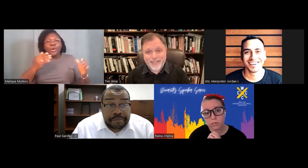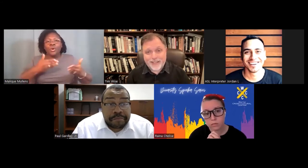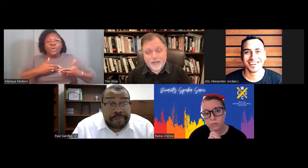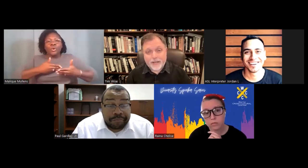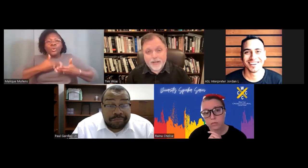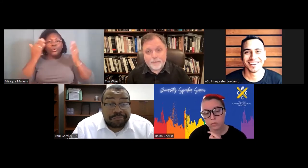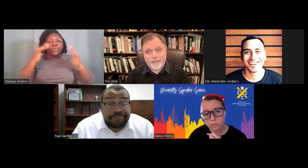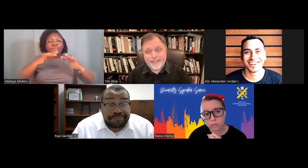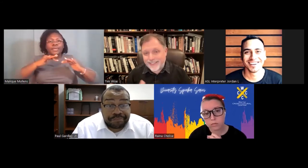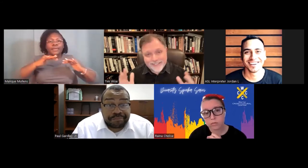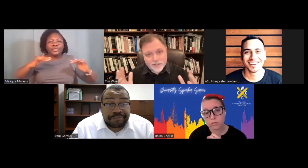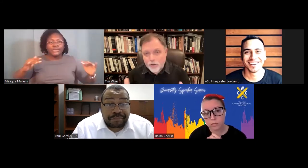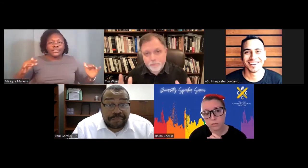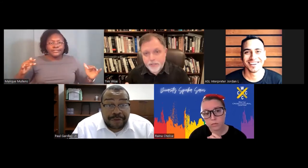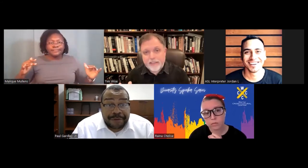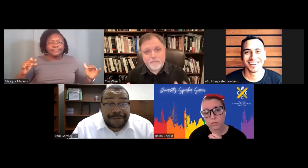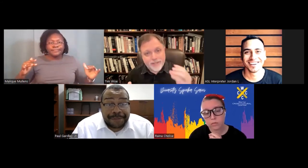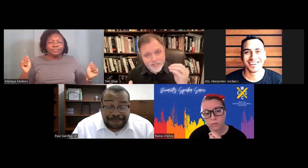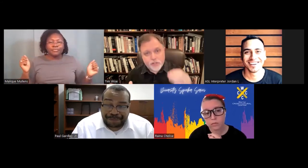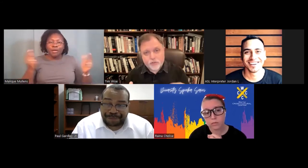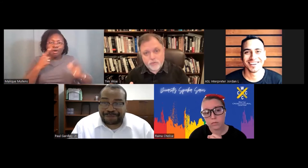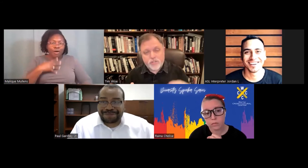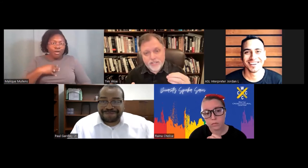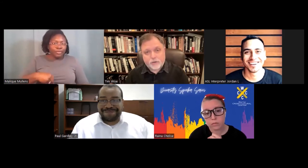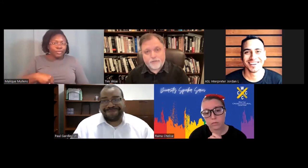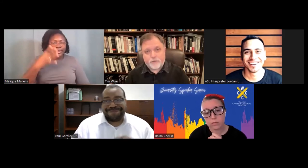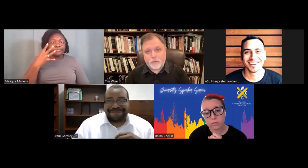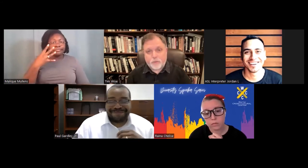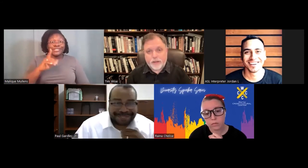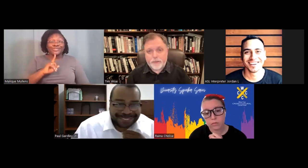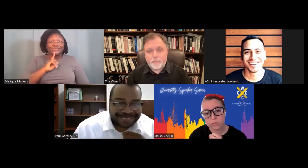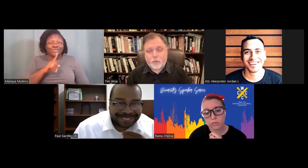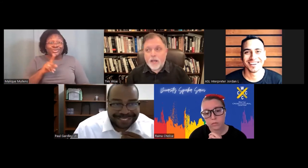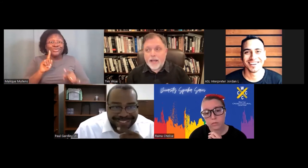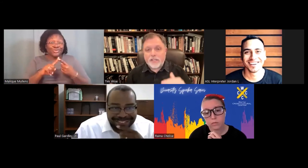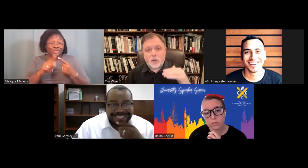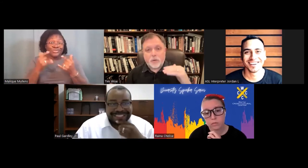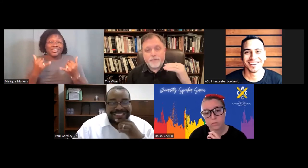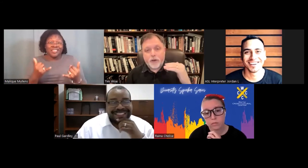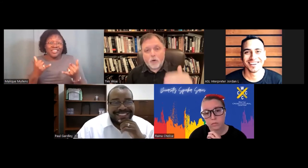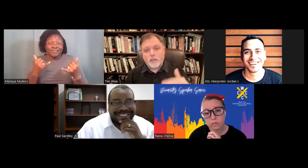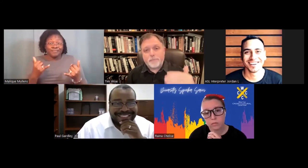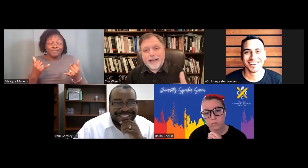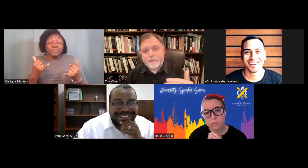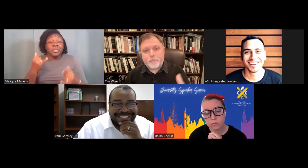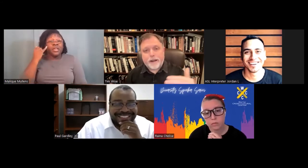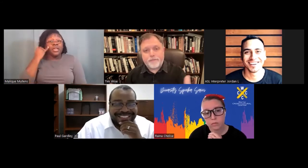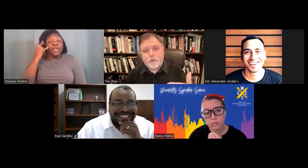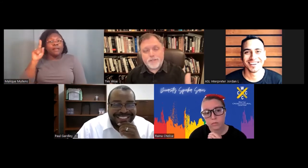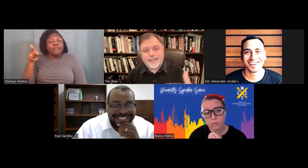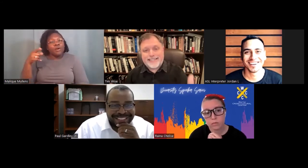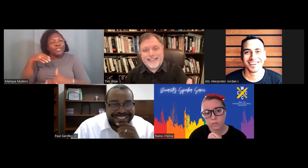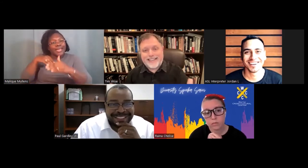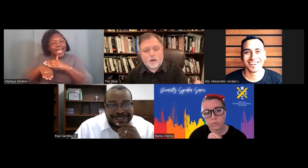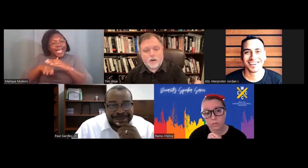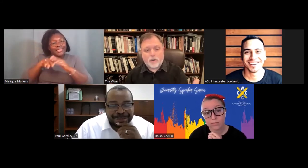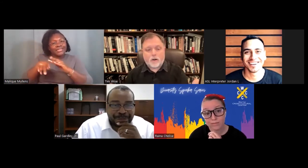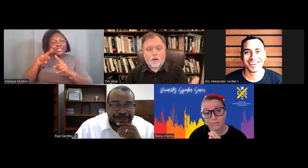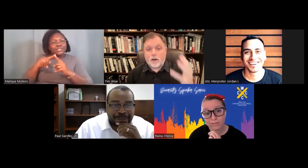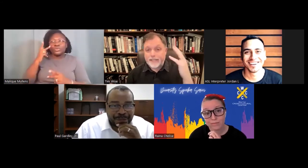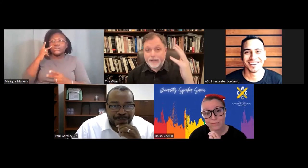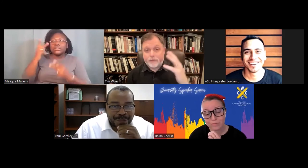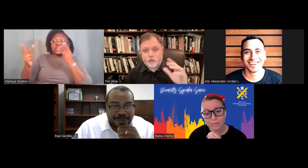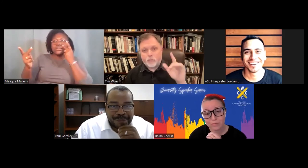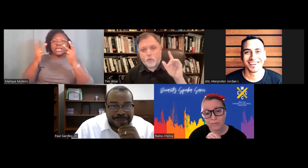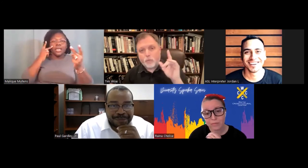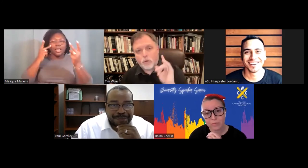them. You know, that's hard to believe, but it is true still for most white people. And so if the only Black and brown folks I see